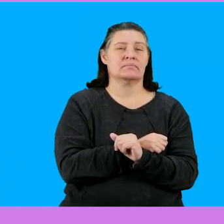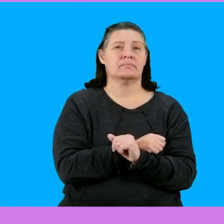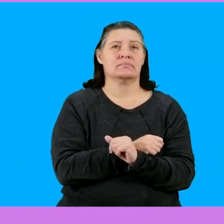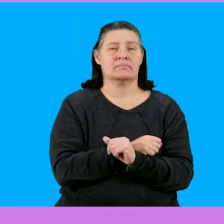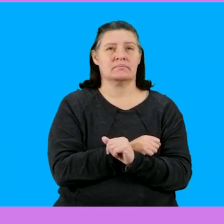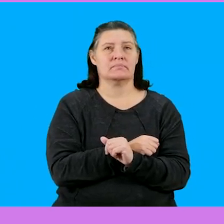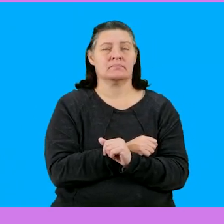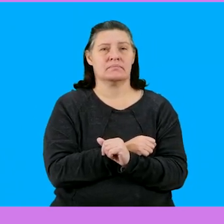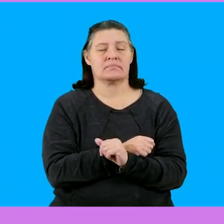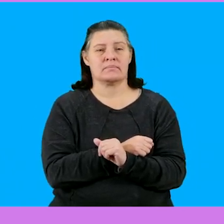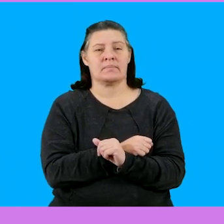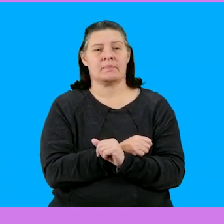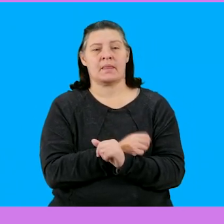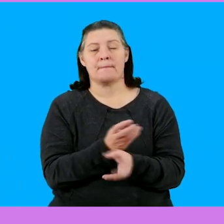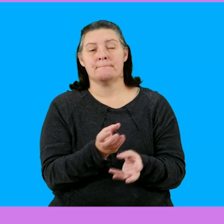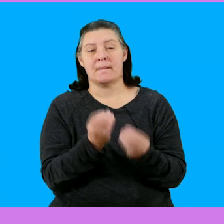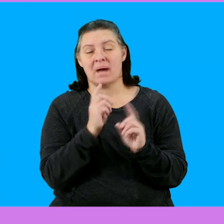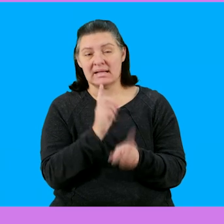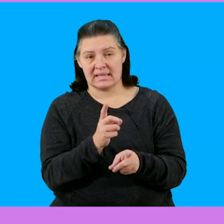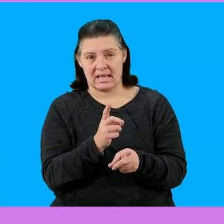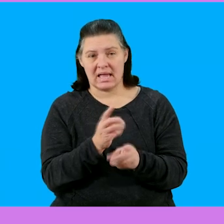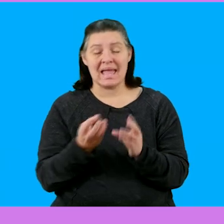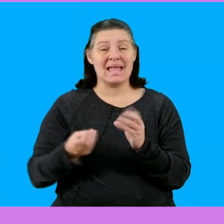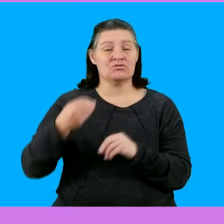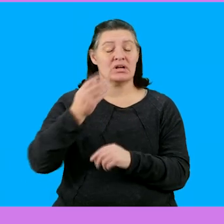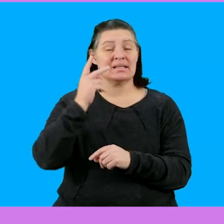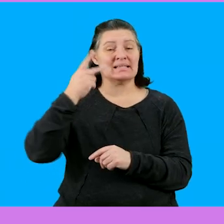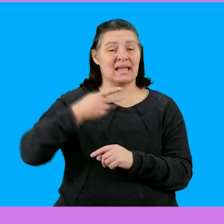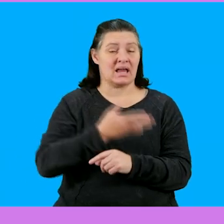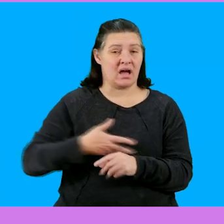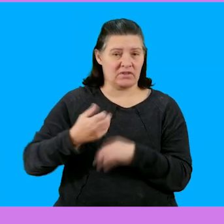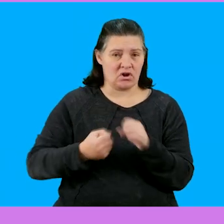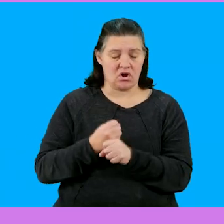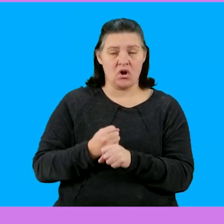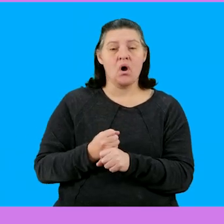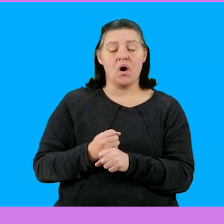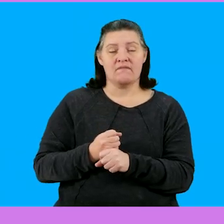divided by 100. So that will give us interest for the second half year of